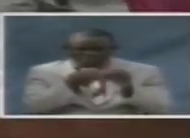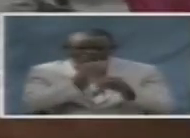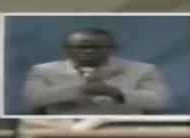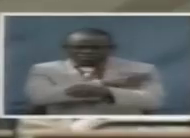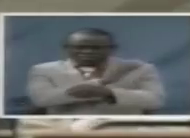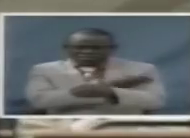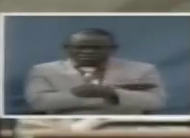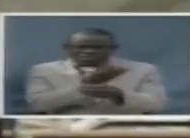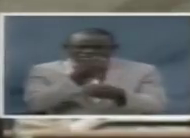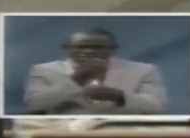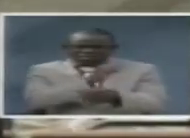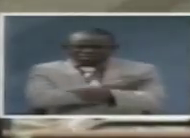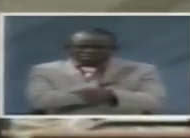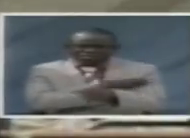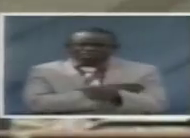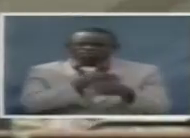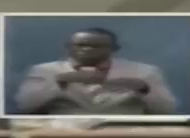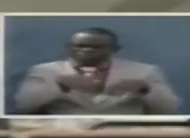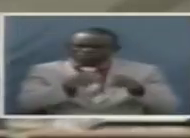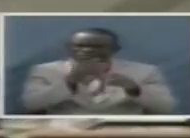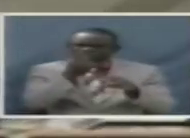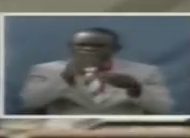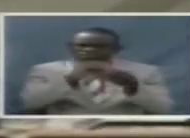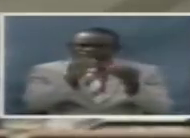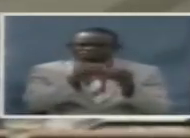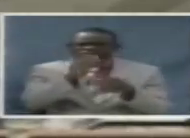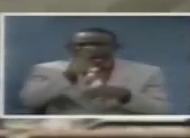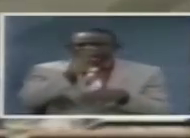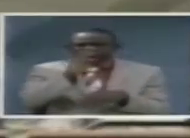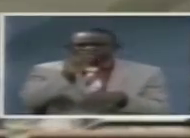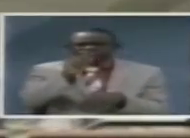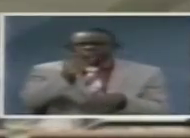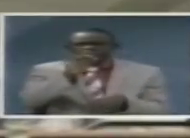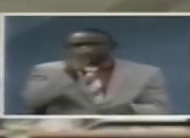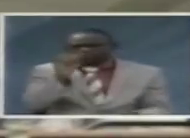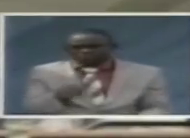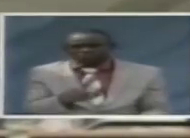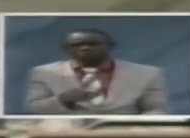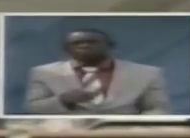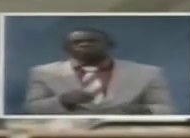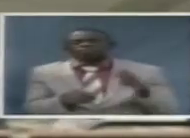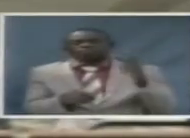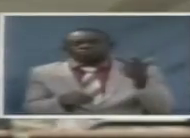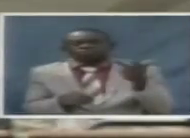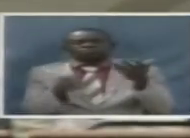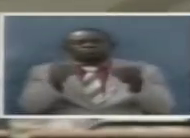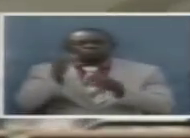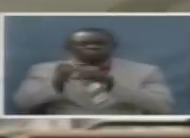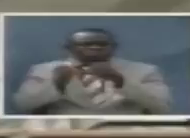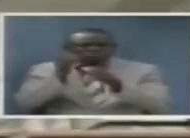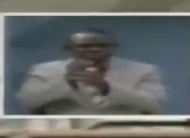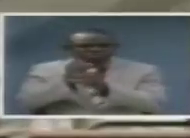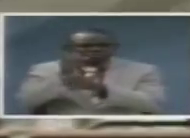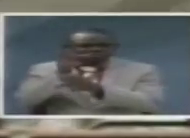to 8%. 3. Maintain international reserve of at least 3 months